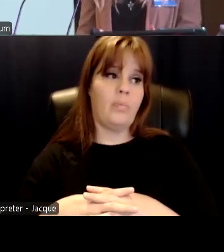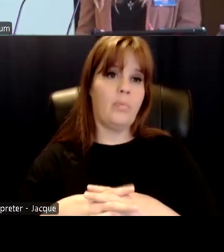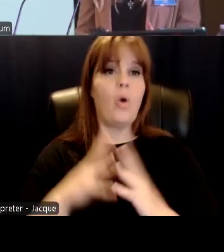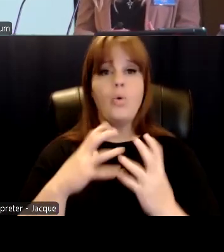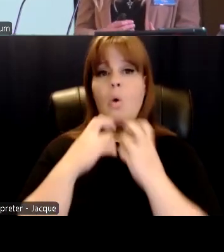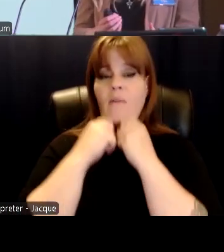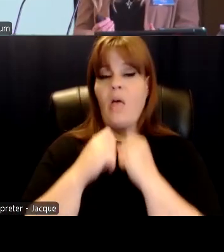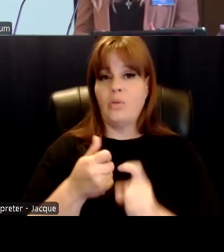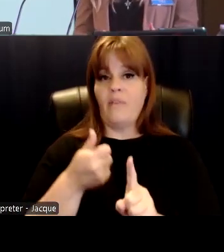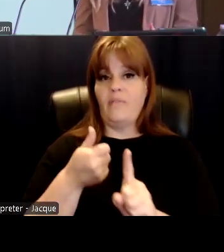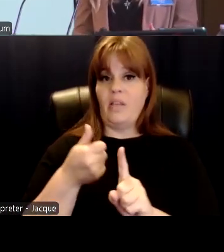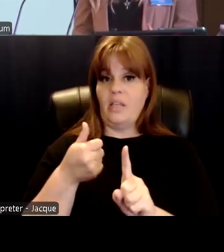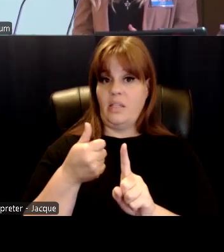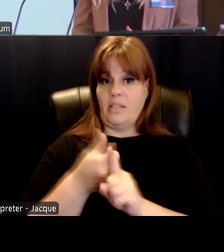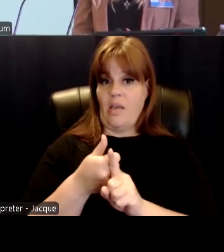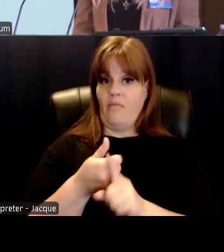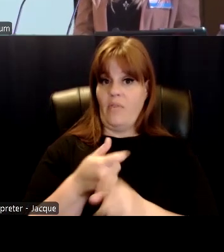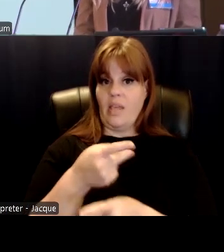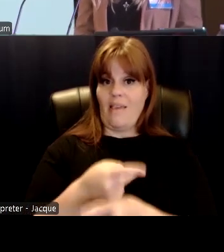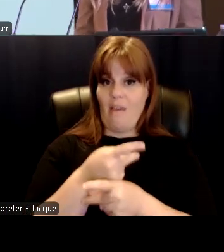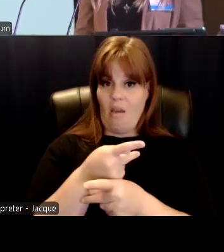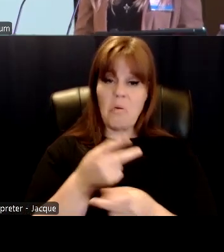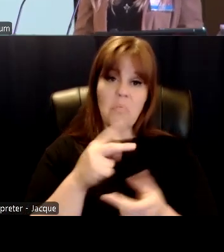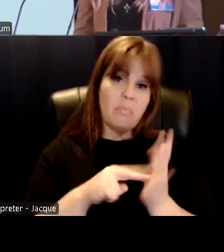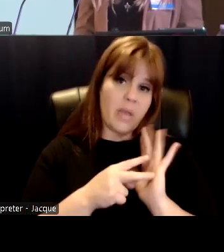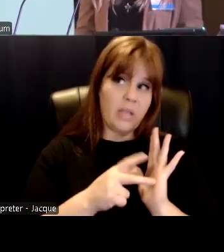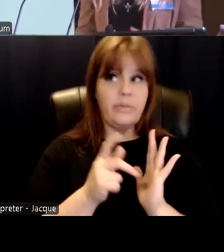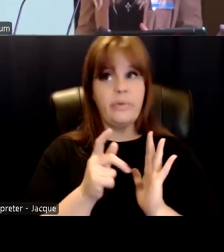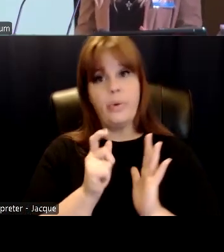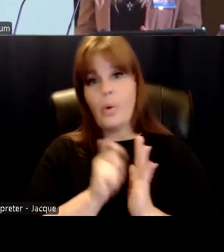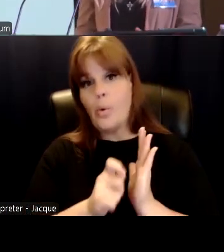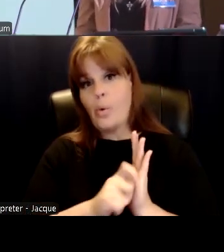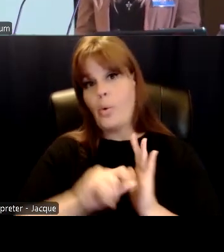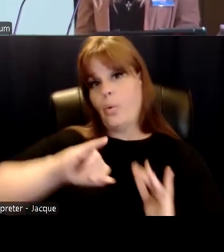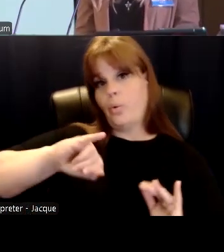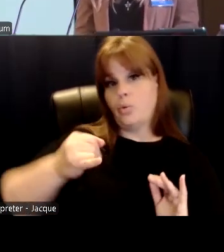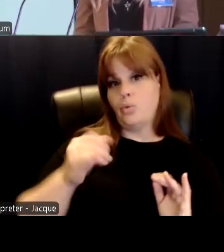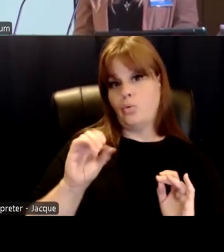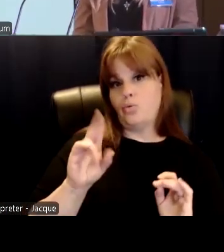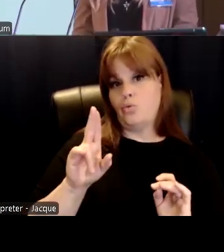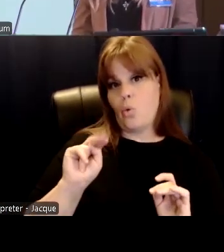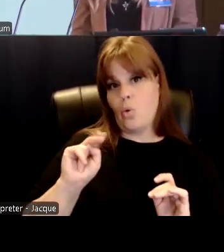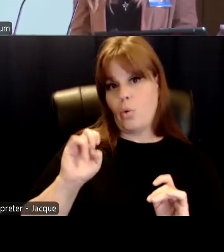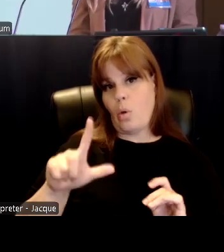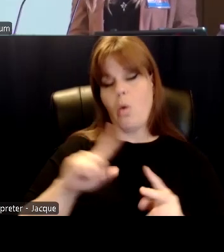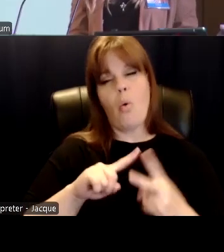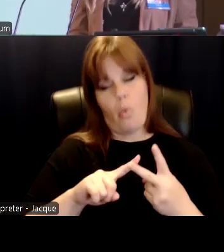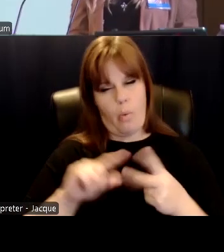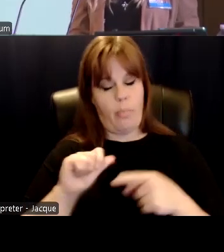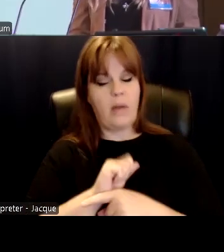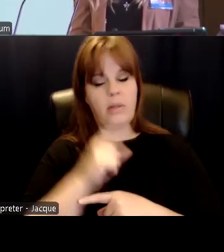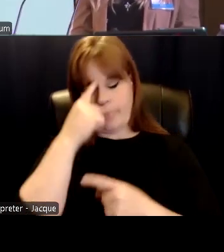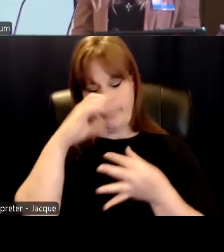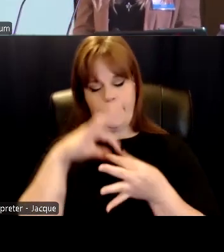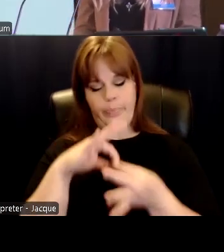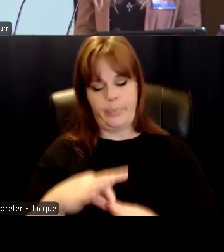self-care might lead you to then journal or practice mindfulness. Or your value